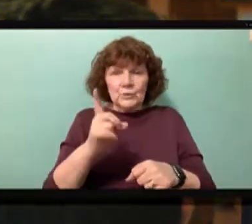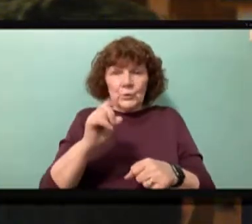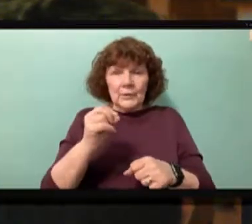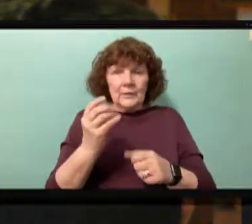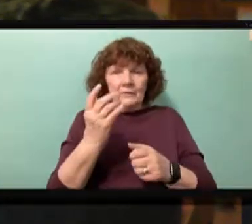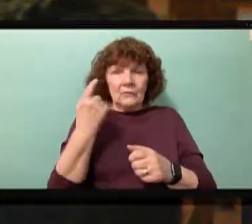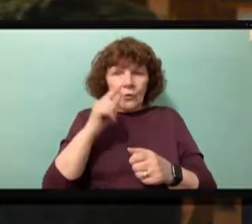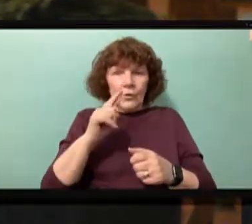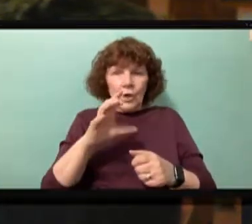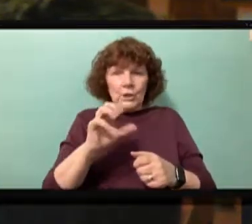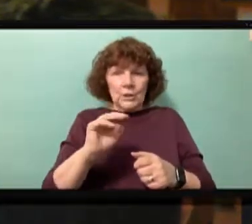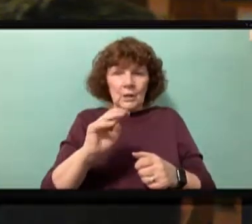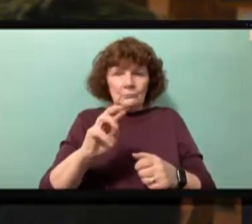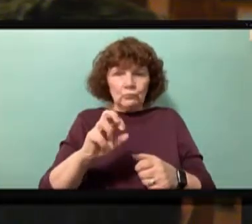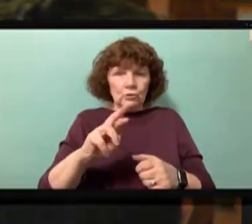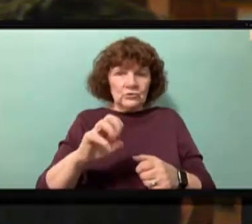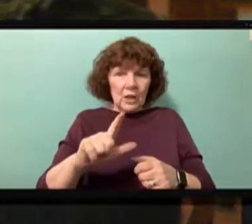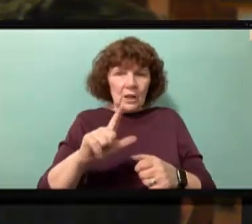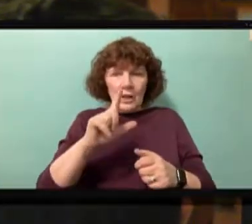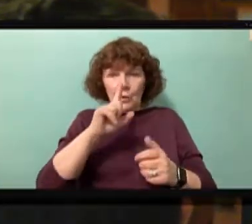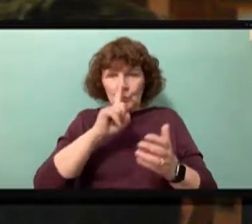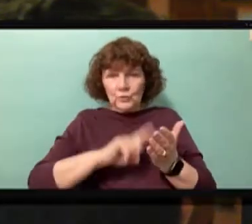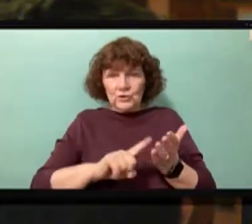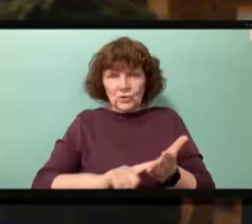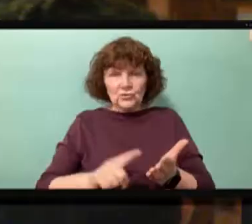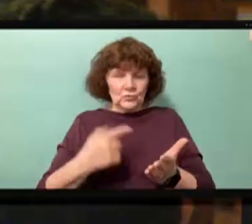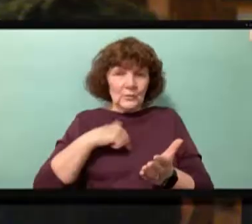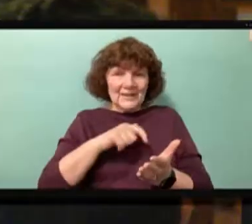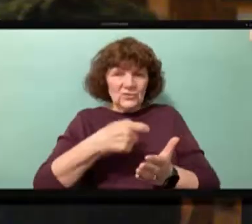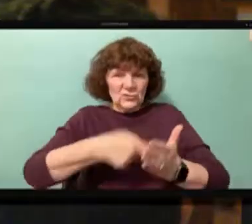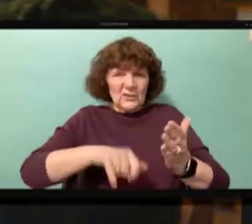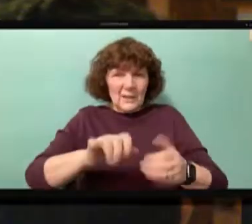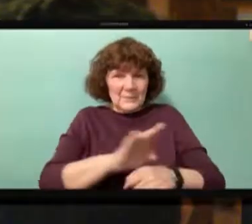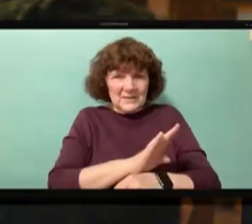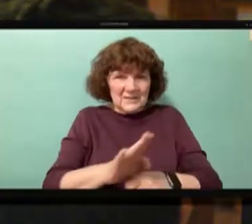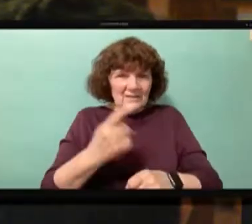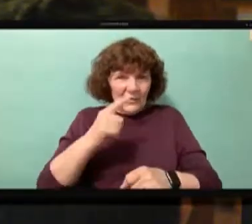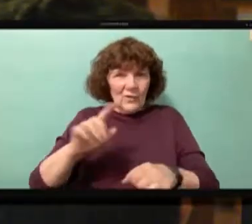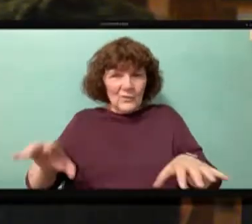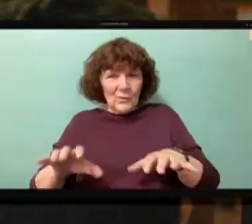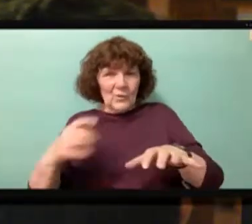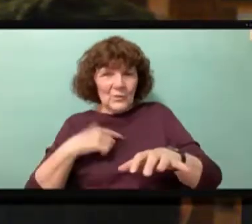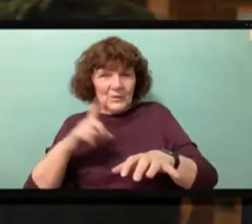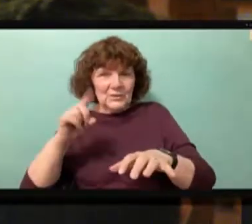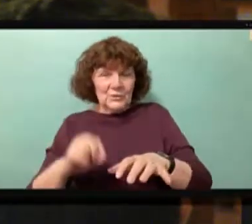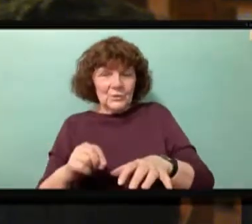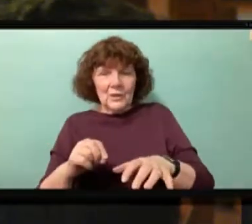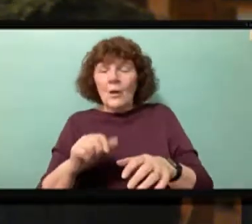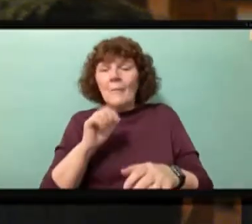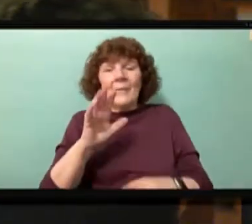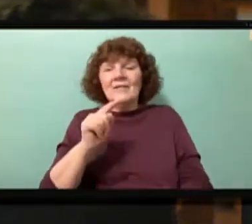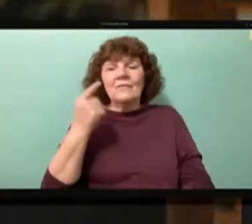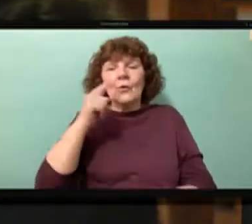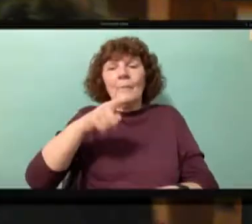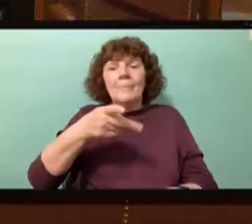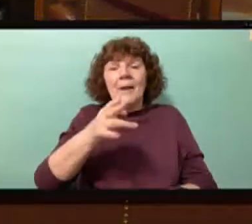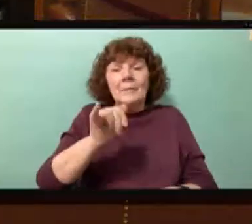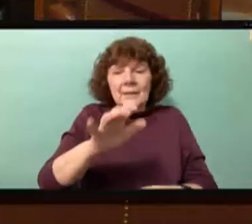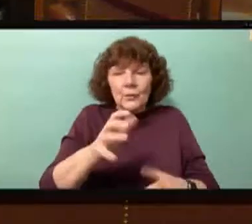cost recovery mechanism for us that does not apply to public requests or media requests. Okay.